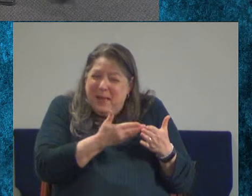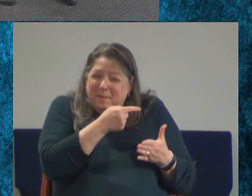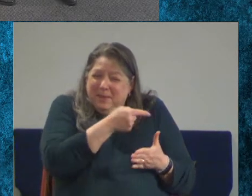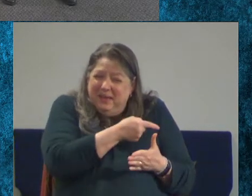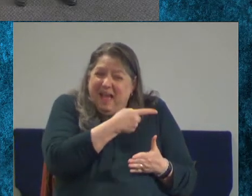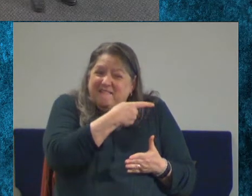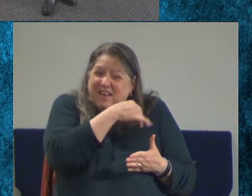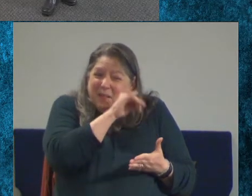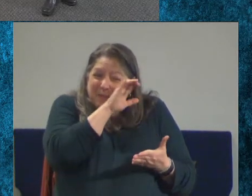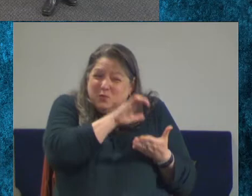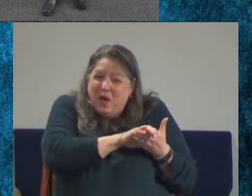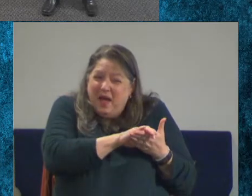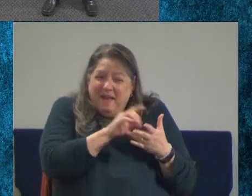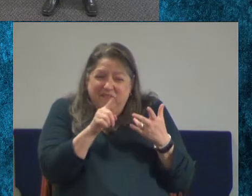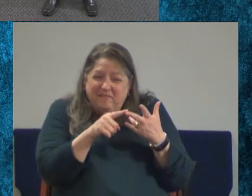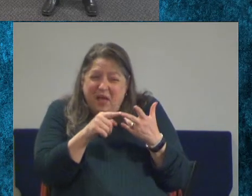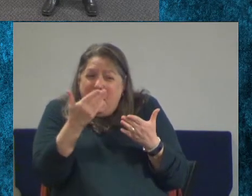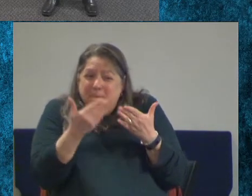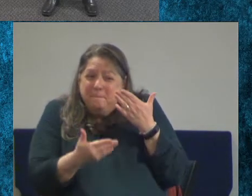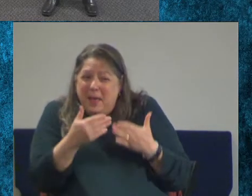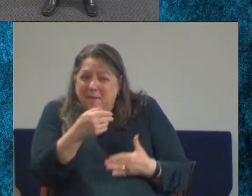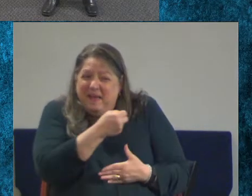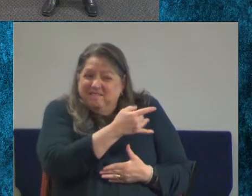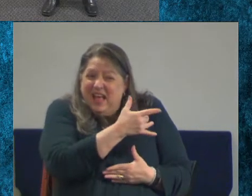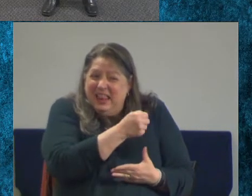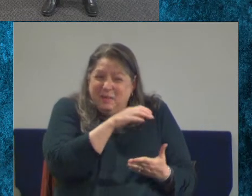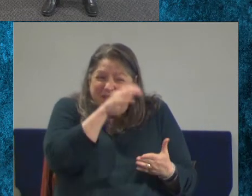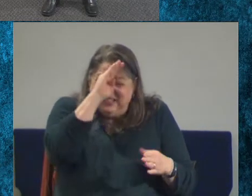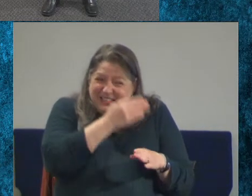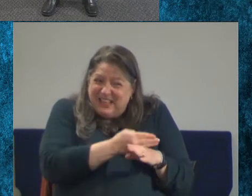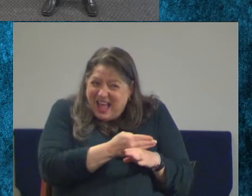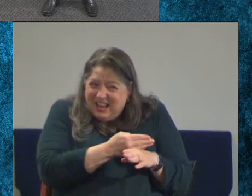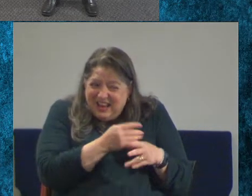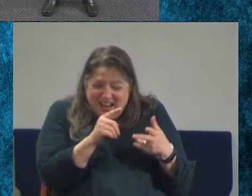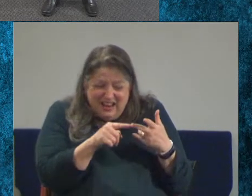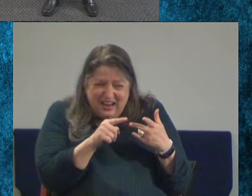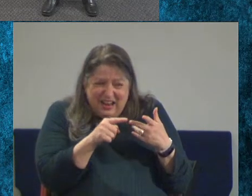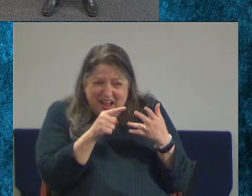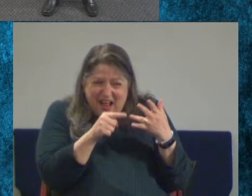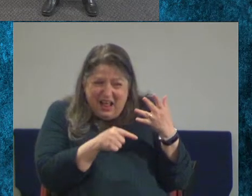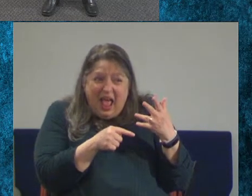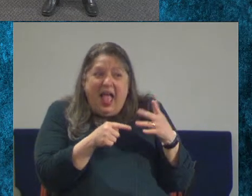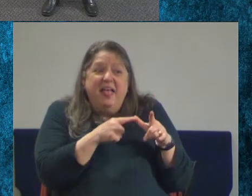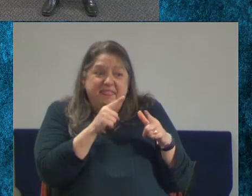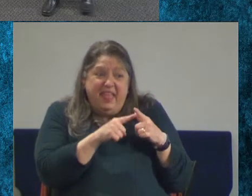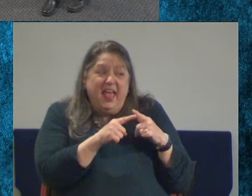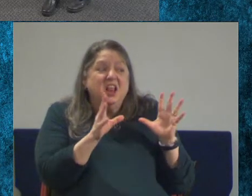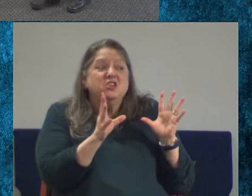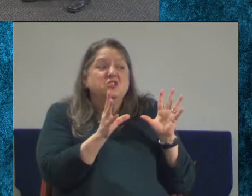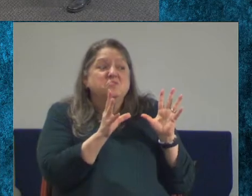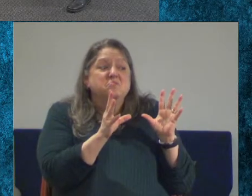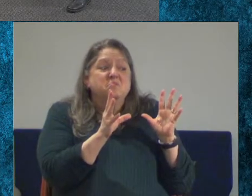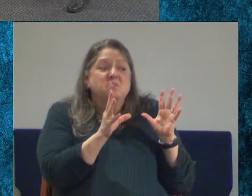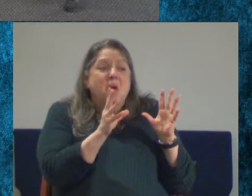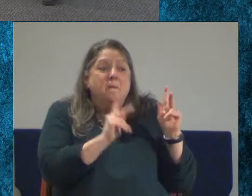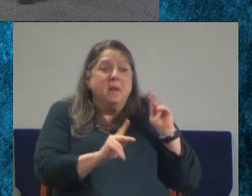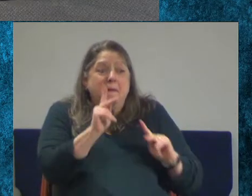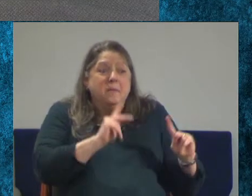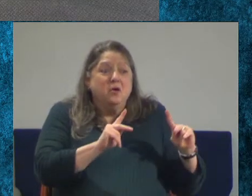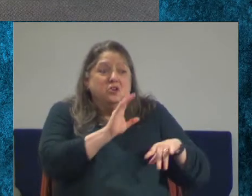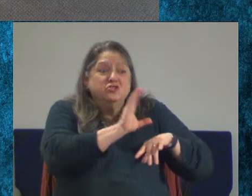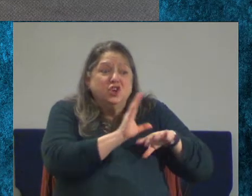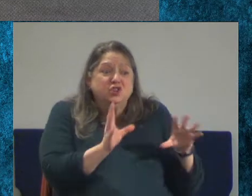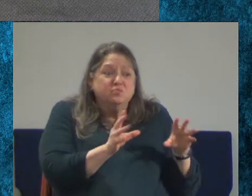and then he mentions the church that meets in his house. It is possible that Onesimus stole something